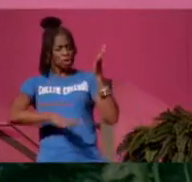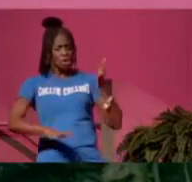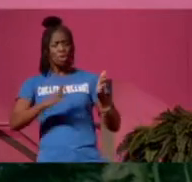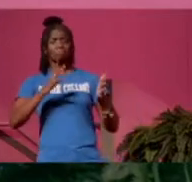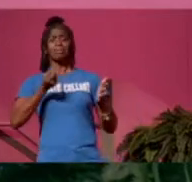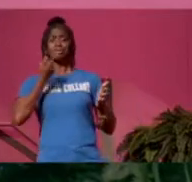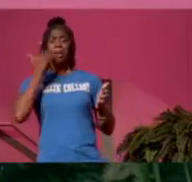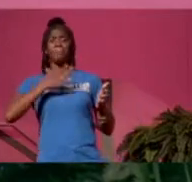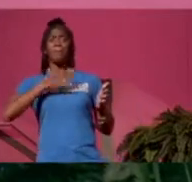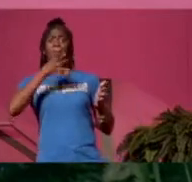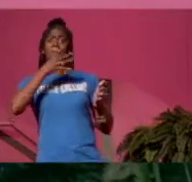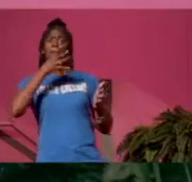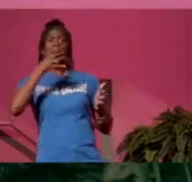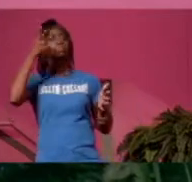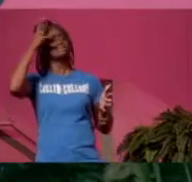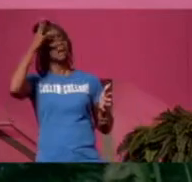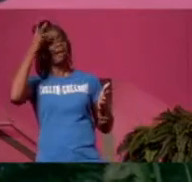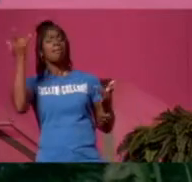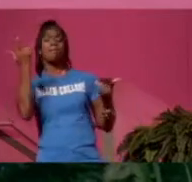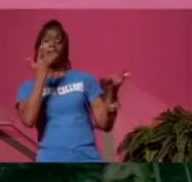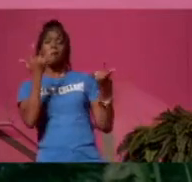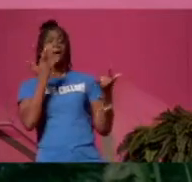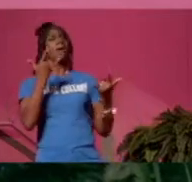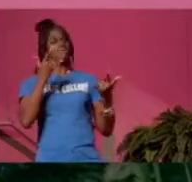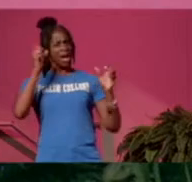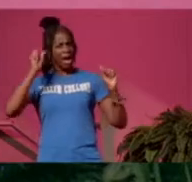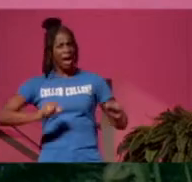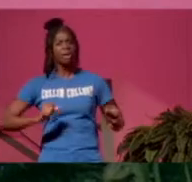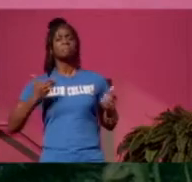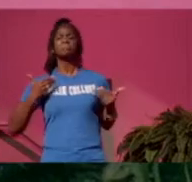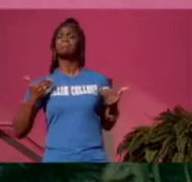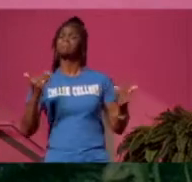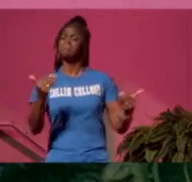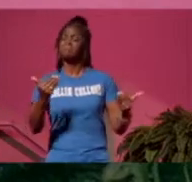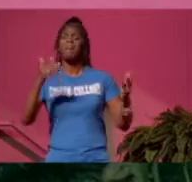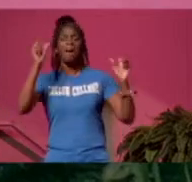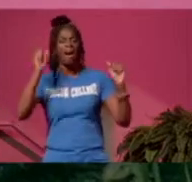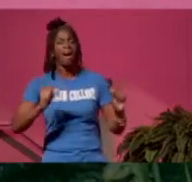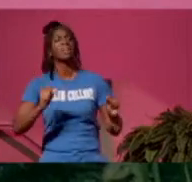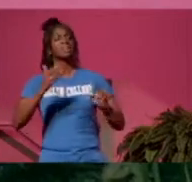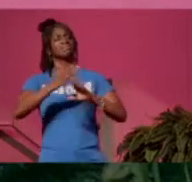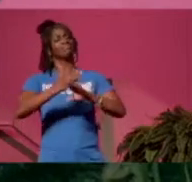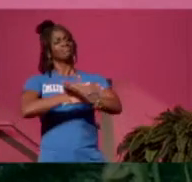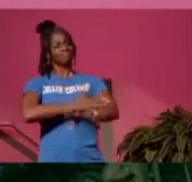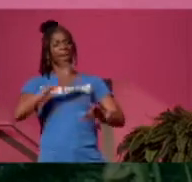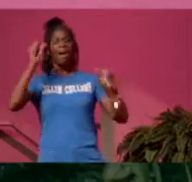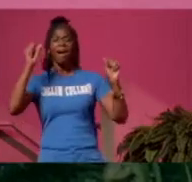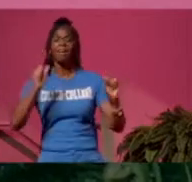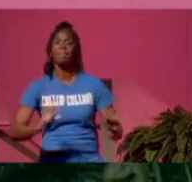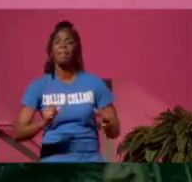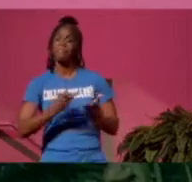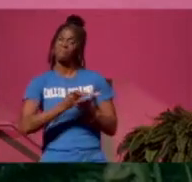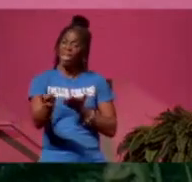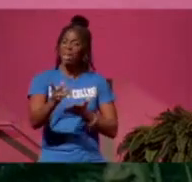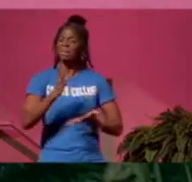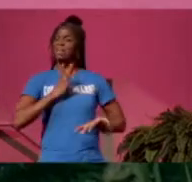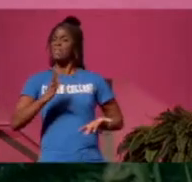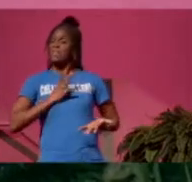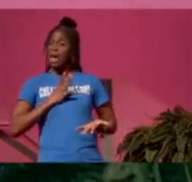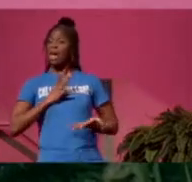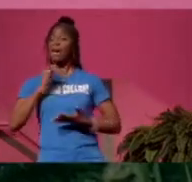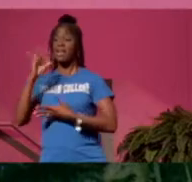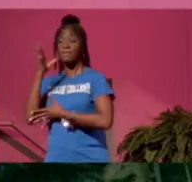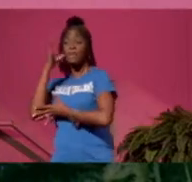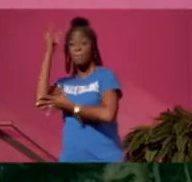you love them, they might not be afraid to try. If they know that you love them, then they won't go looking for love